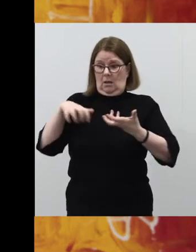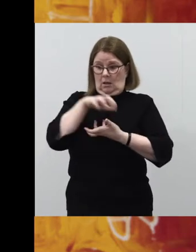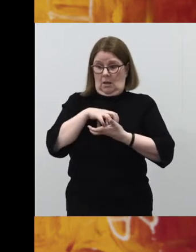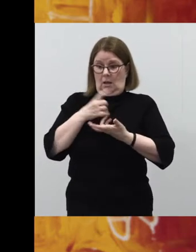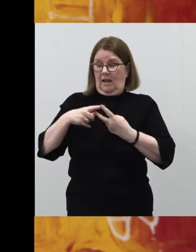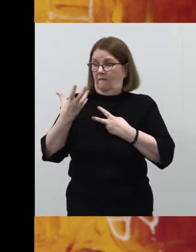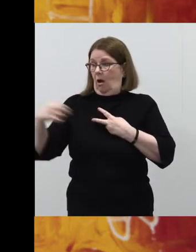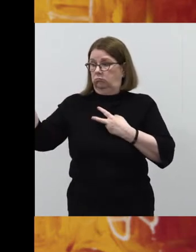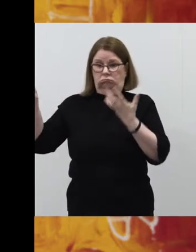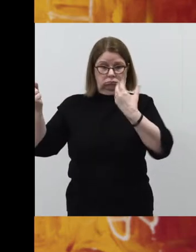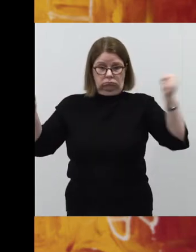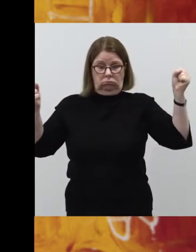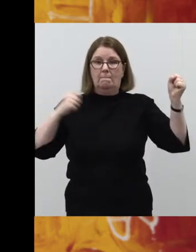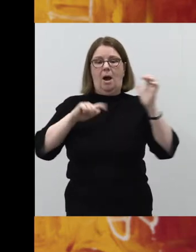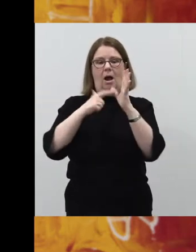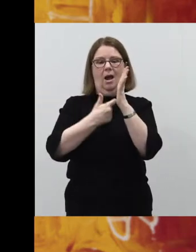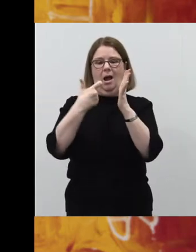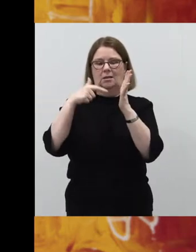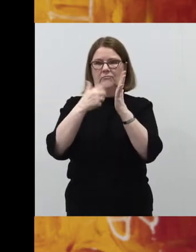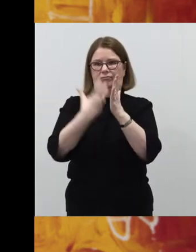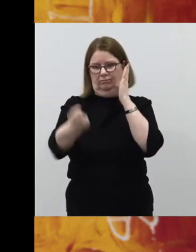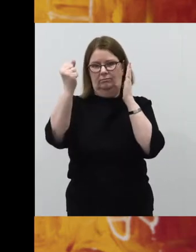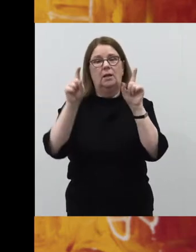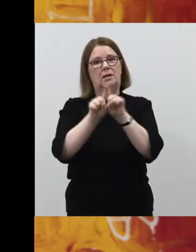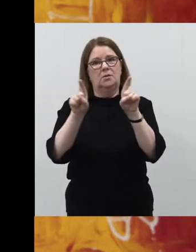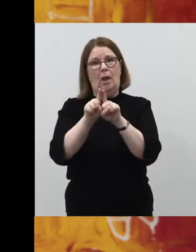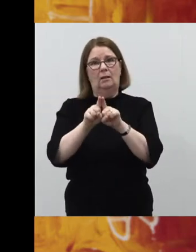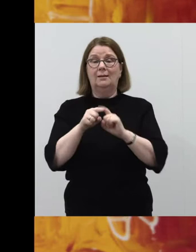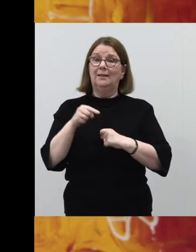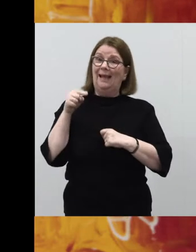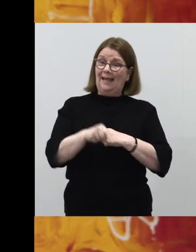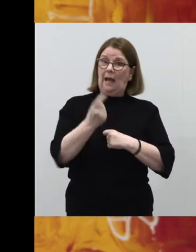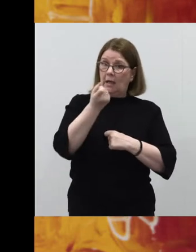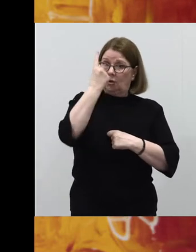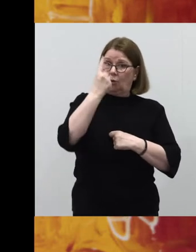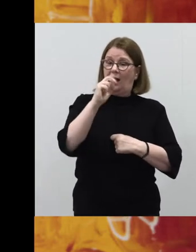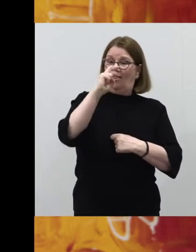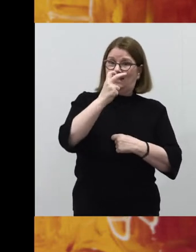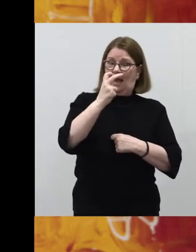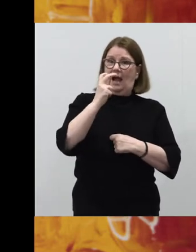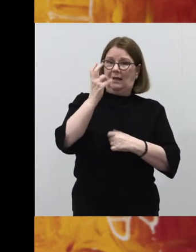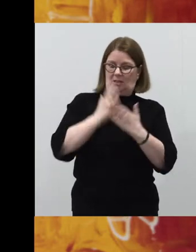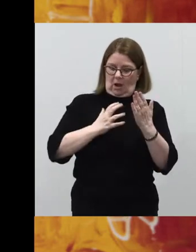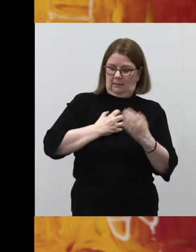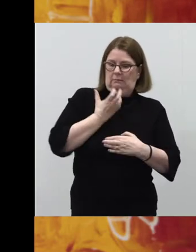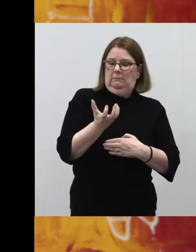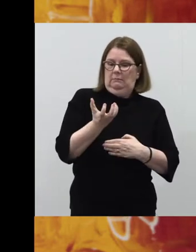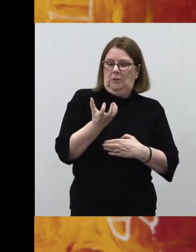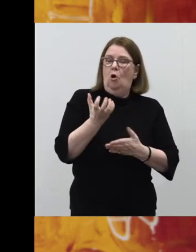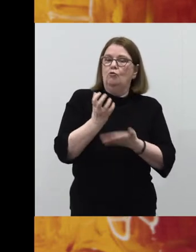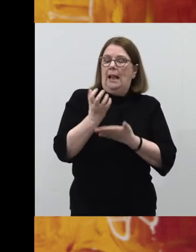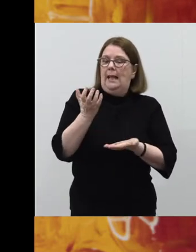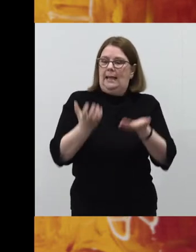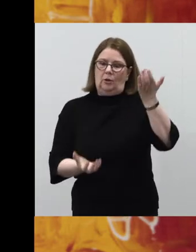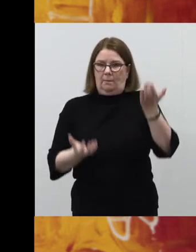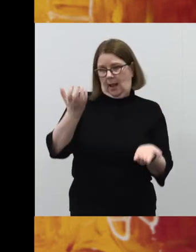times throughout his life, we are able to empathise and so confront the pain in our own lives. Indeed, his paintings have